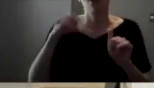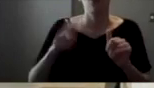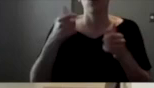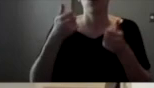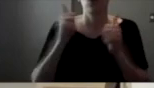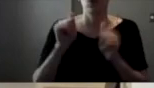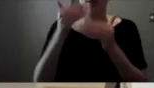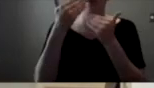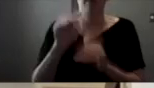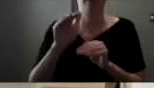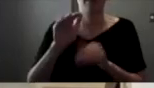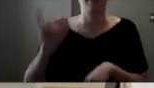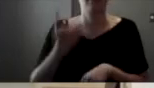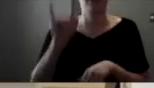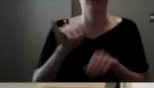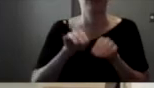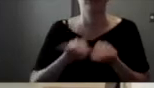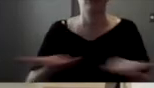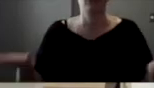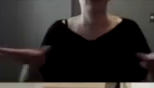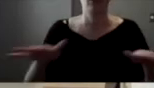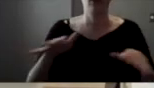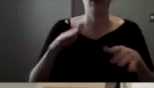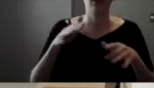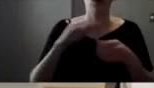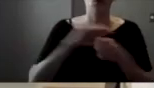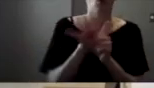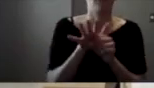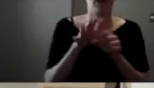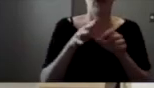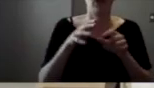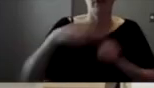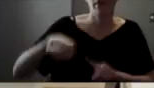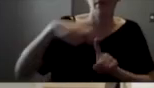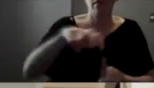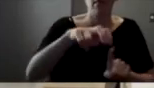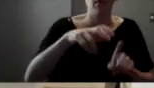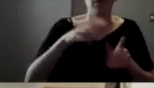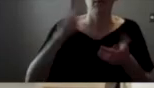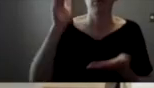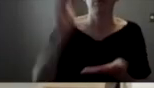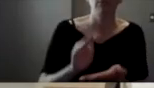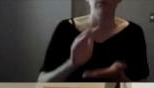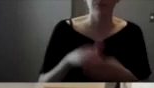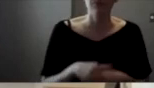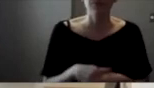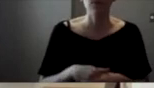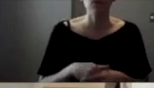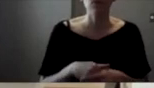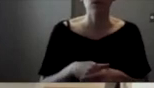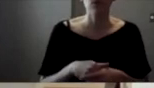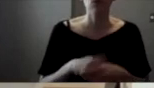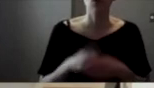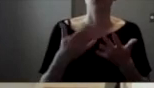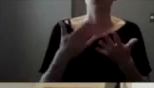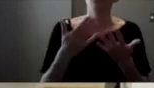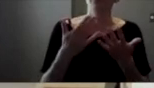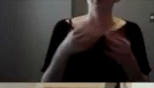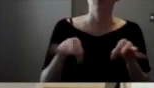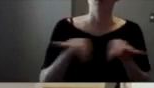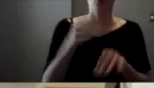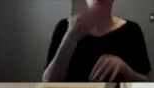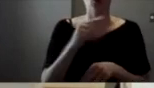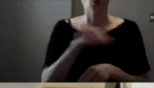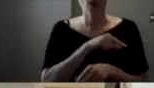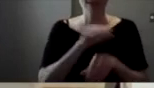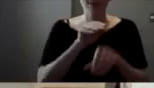direction, transmission of coronavirus. So again, talking a lot about good quality counseling for continuation, and